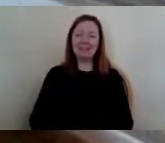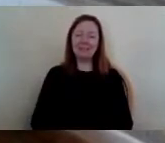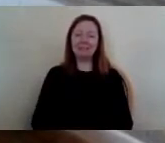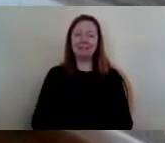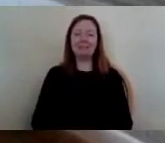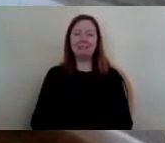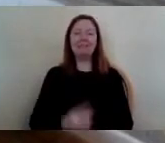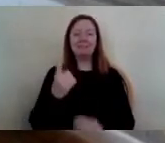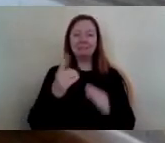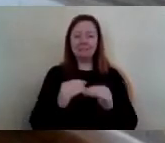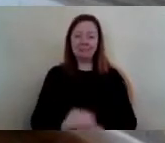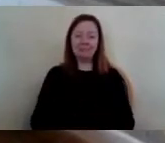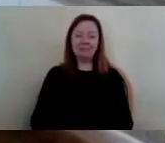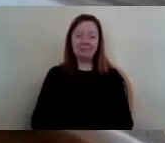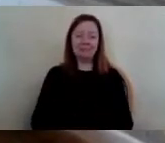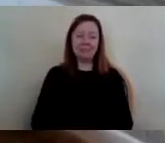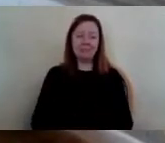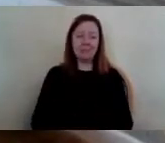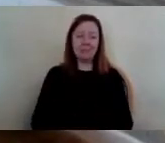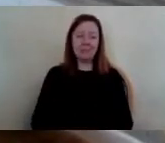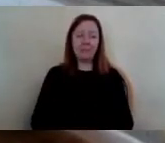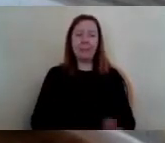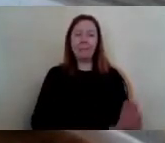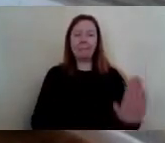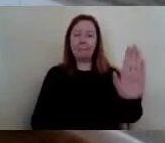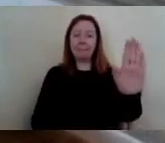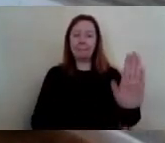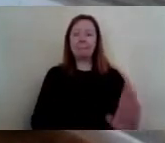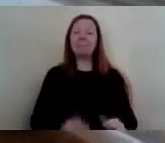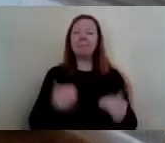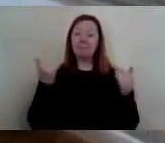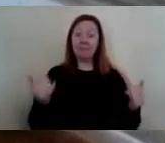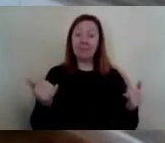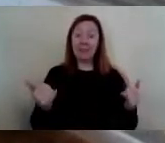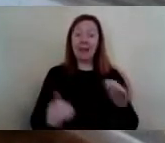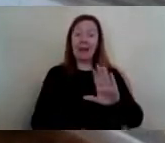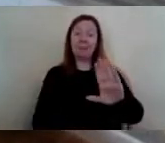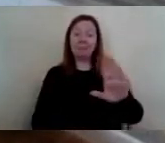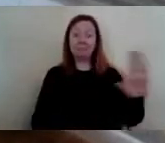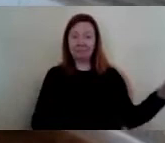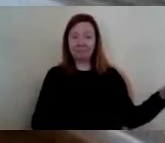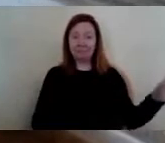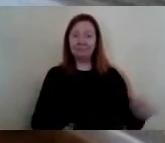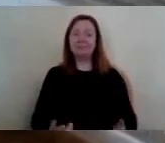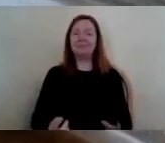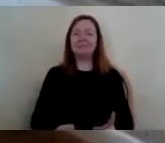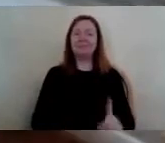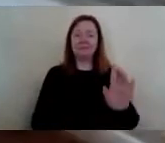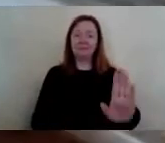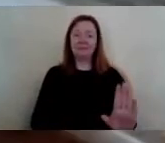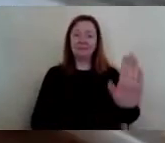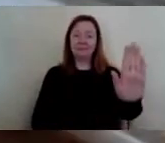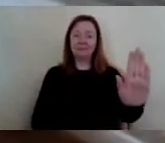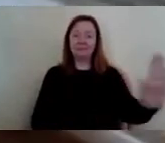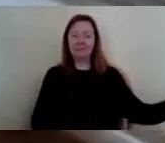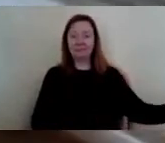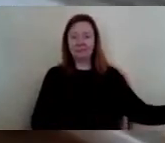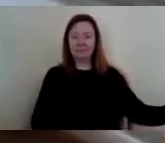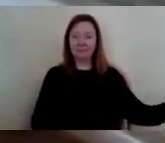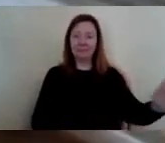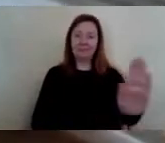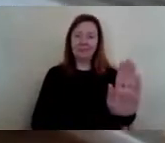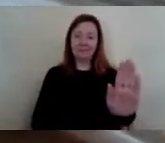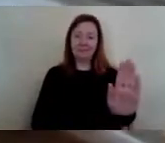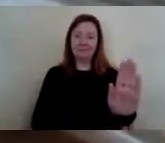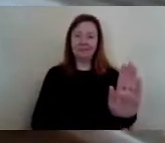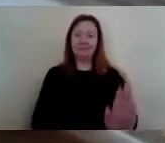Good. One more. And up. All right. We got to take that outside angle. Here we go. Here's up and out